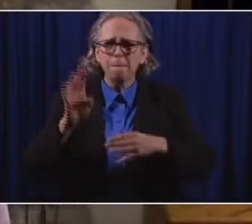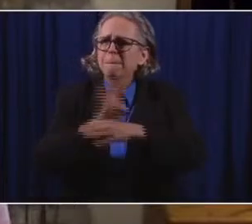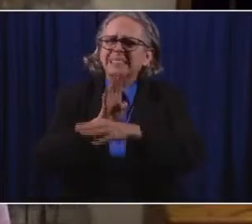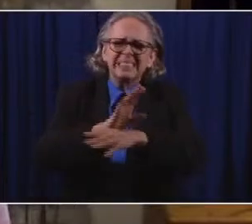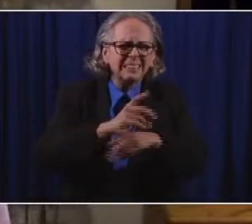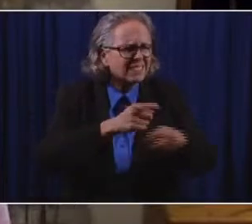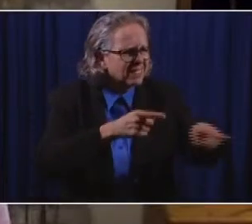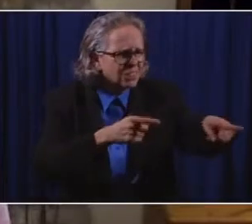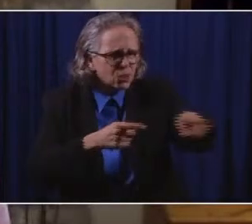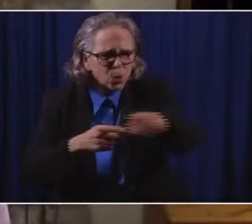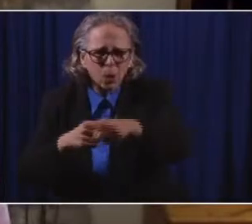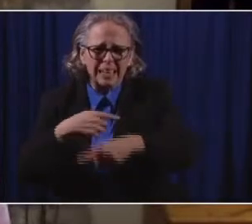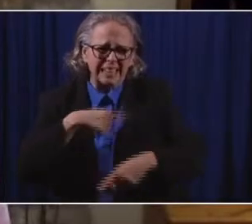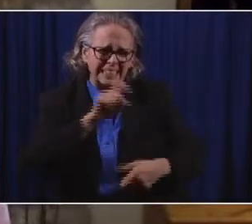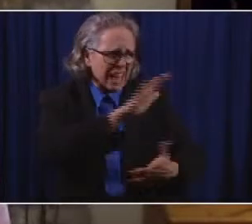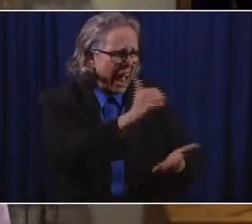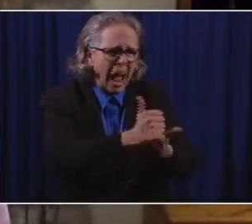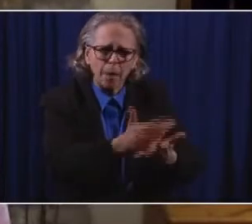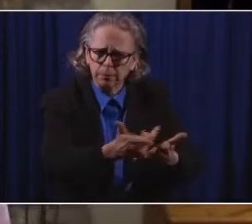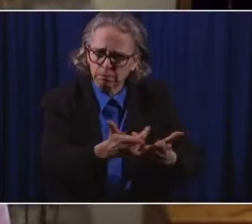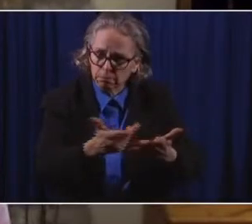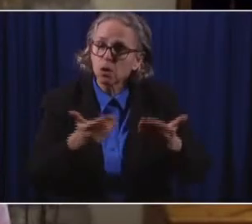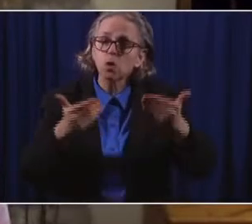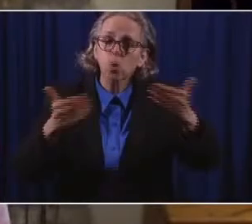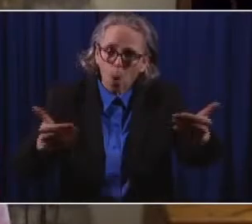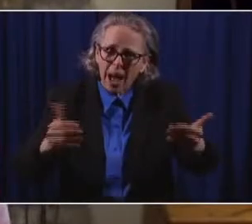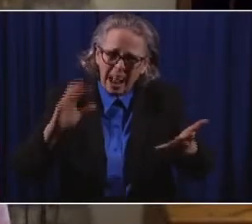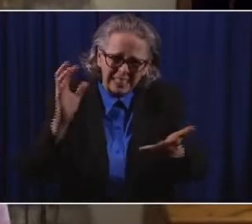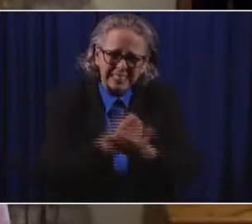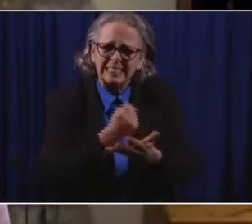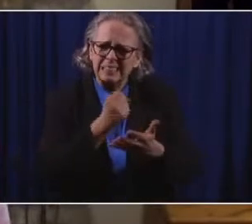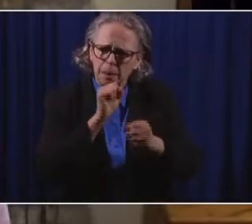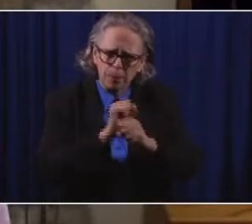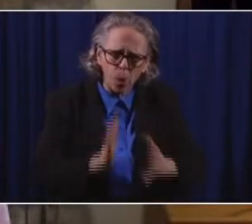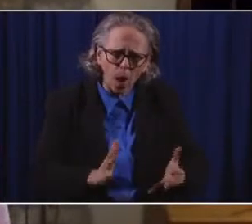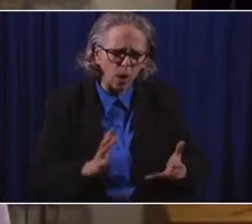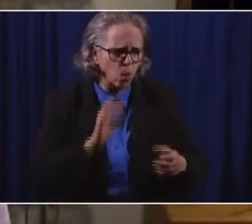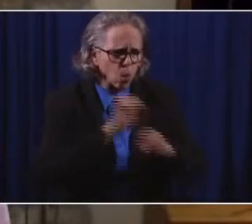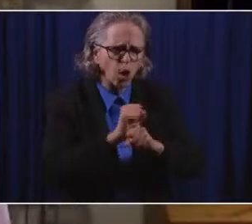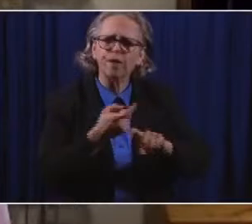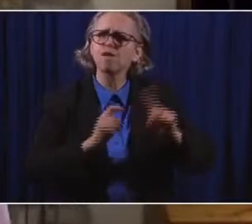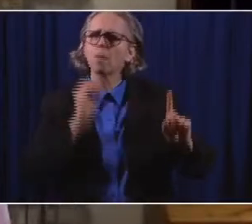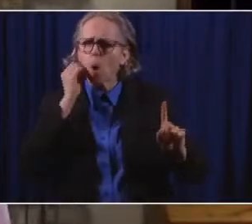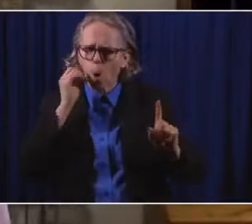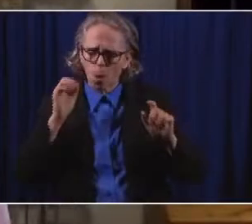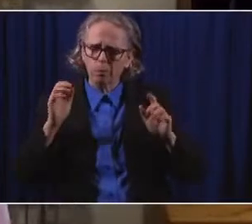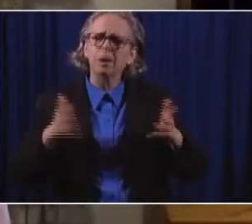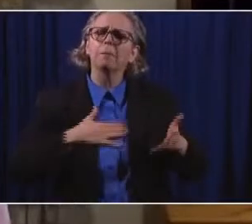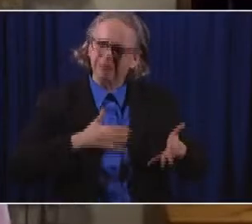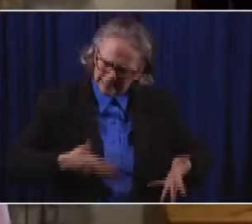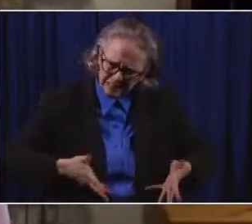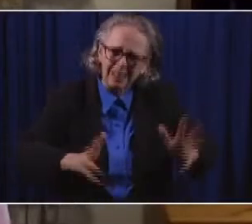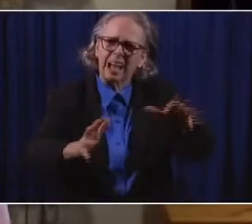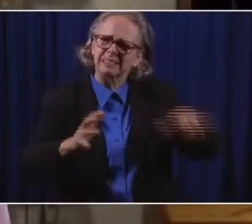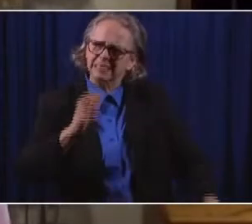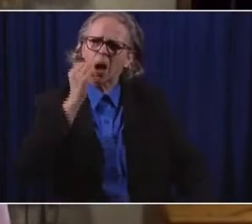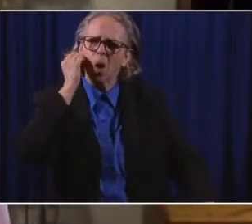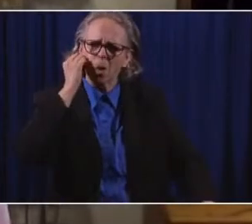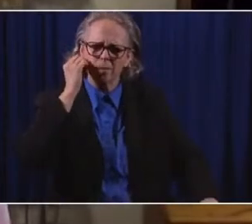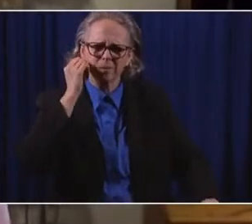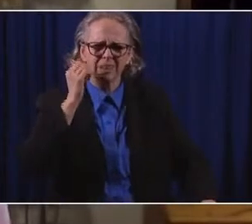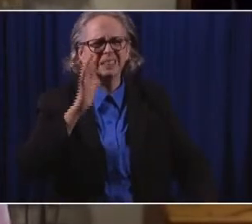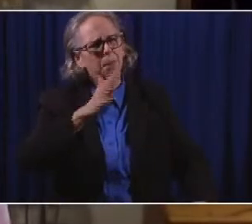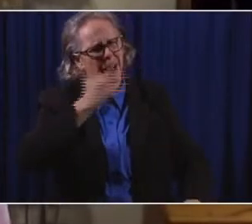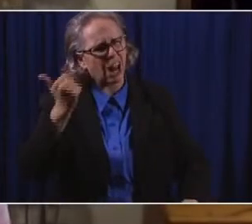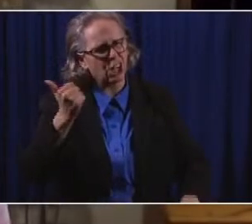possible. A lot of people did that. If you can still do that, if that works, it's better. 2,